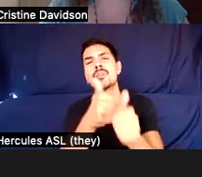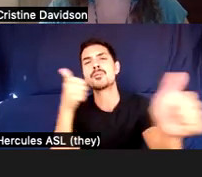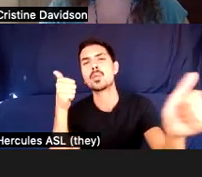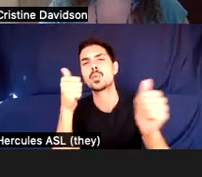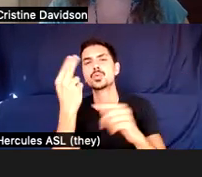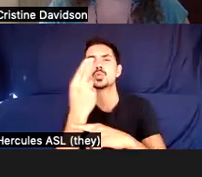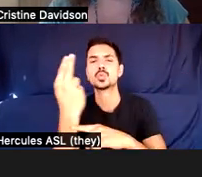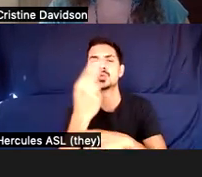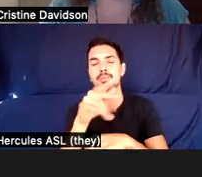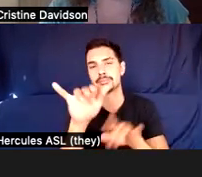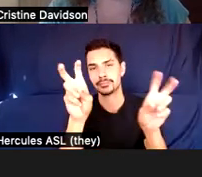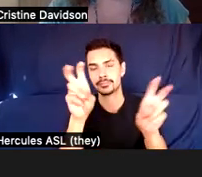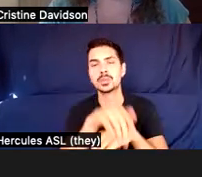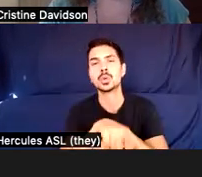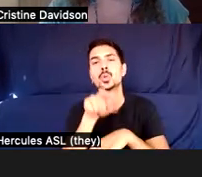should?